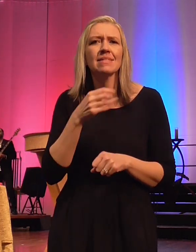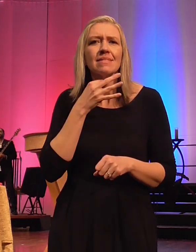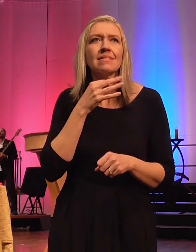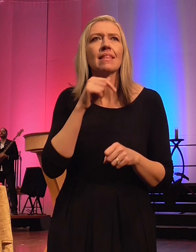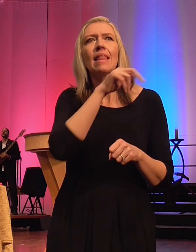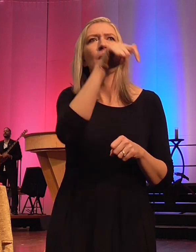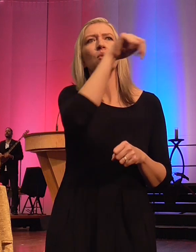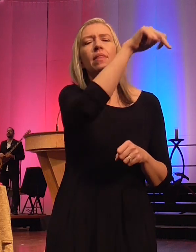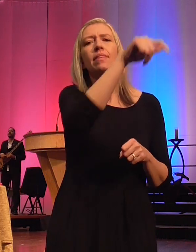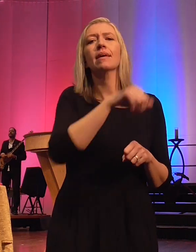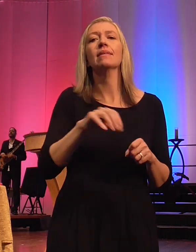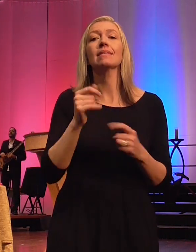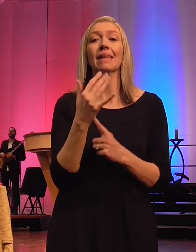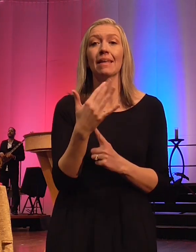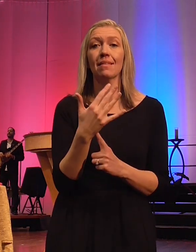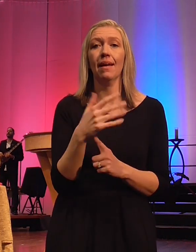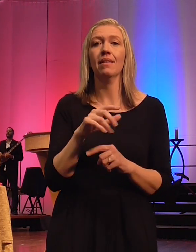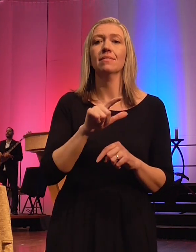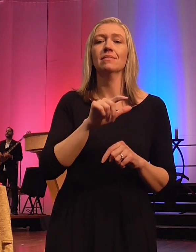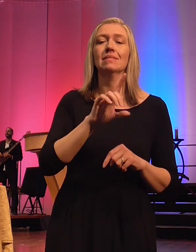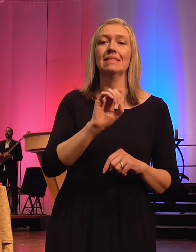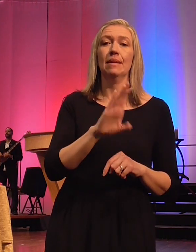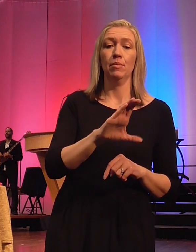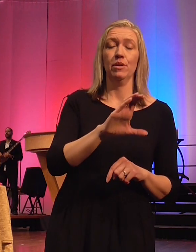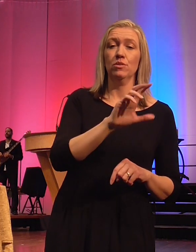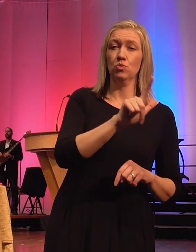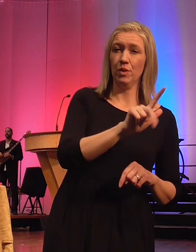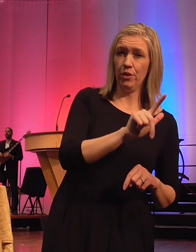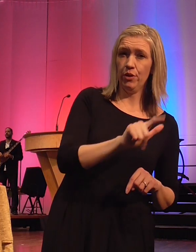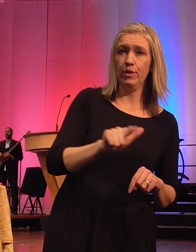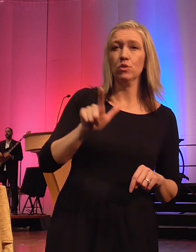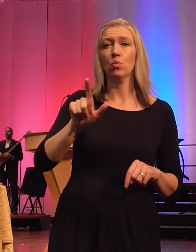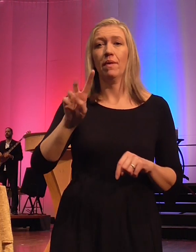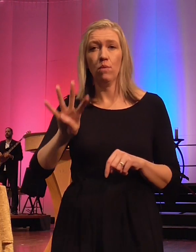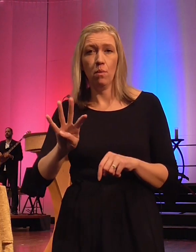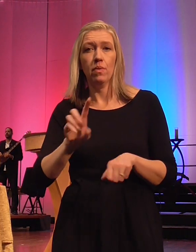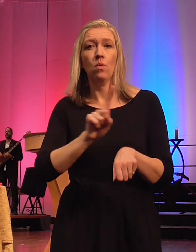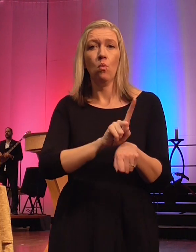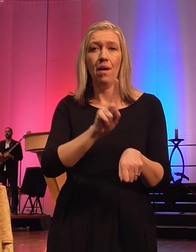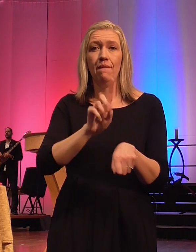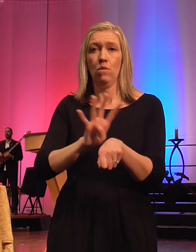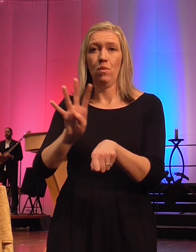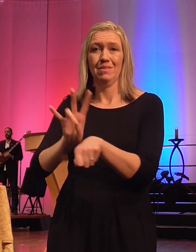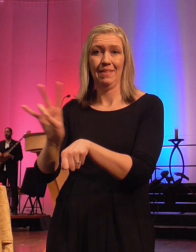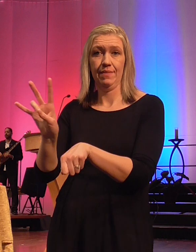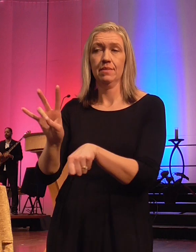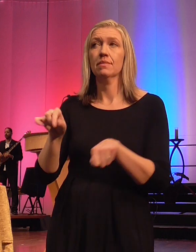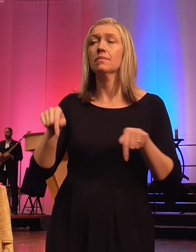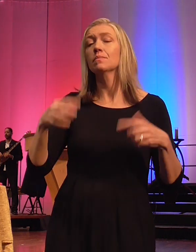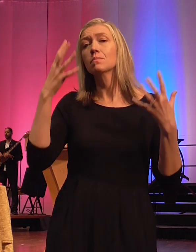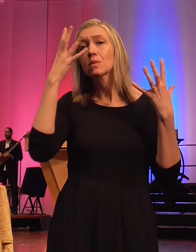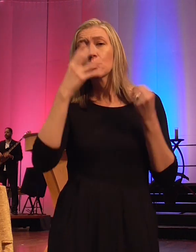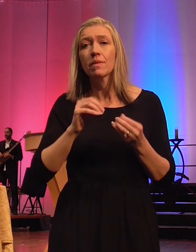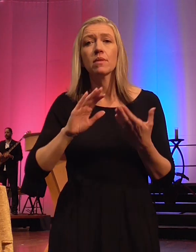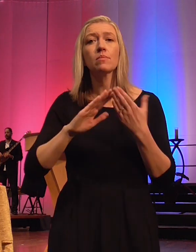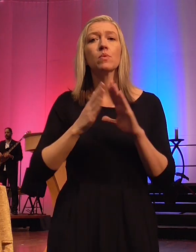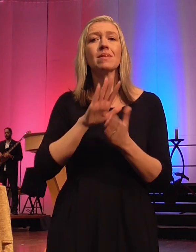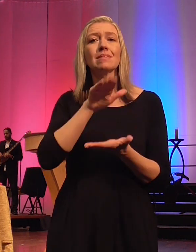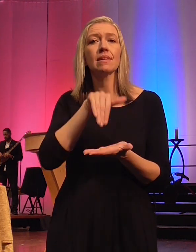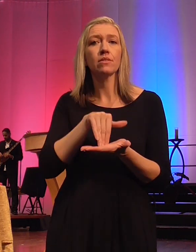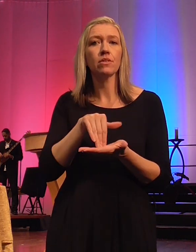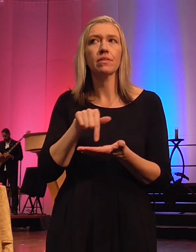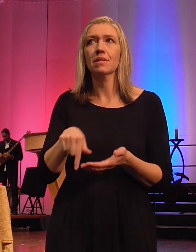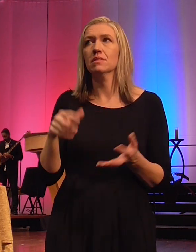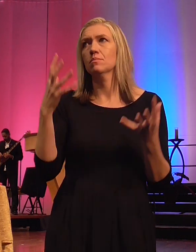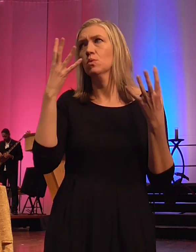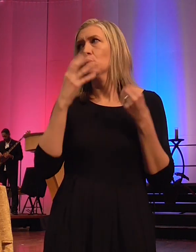on the 23rd and 24th, 1, 4, and 7. See you there. And we have this beautiful community center and this wonderful thing called